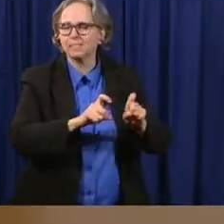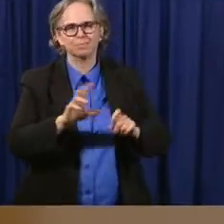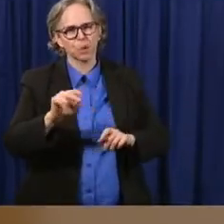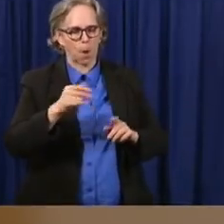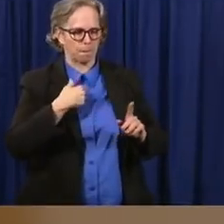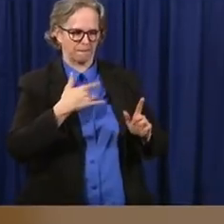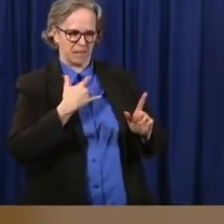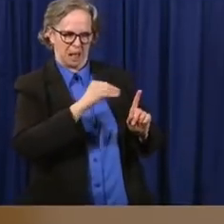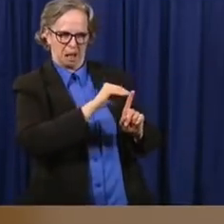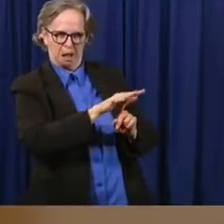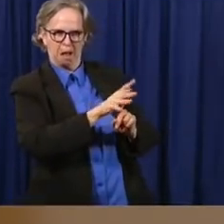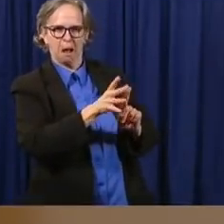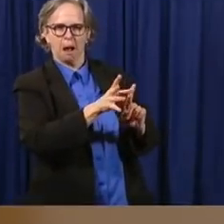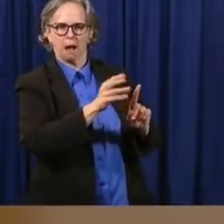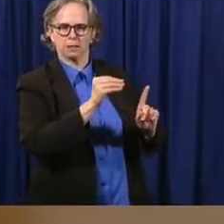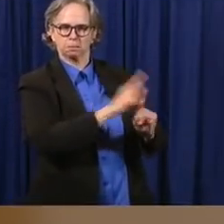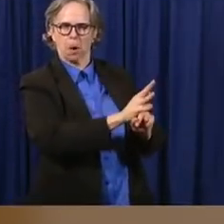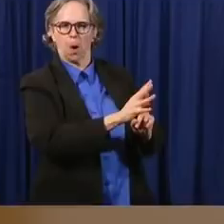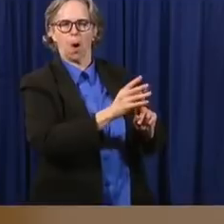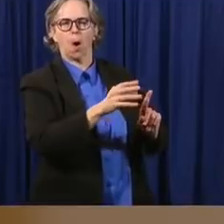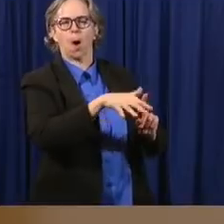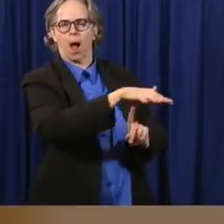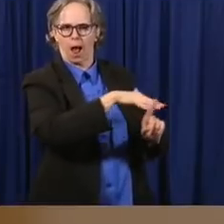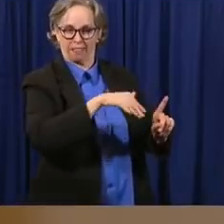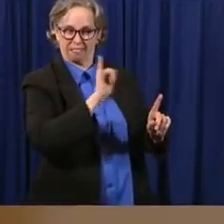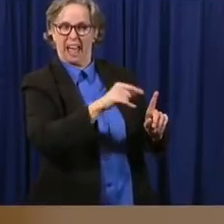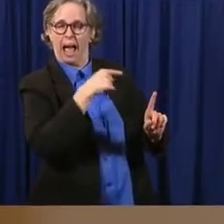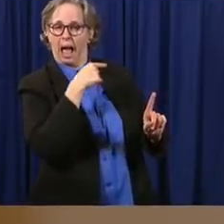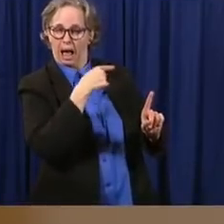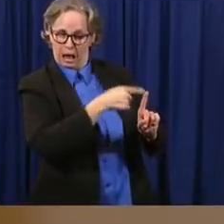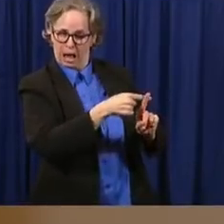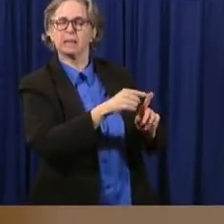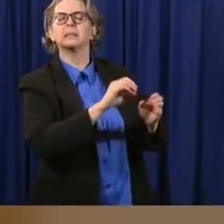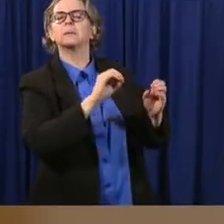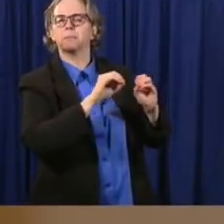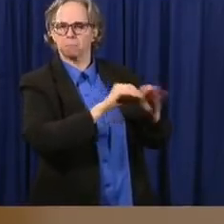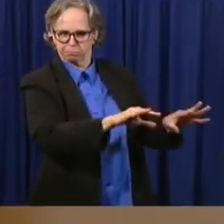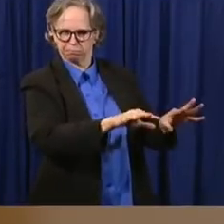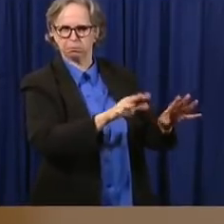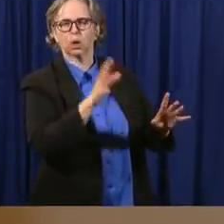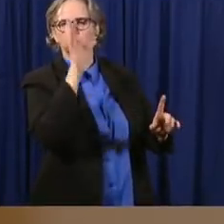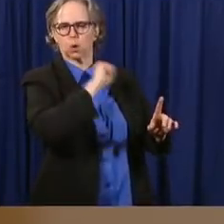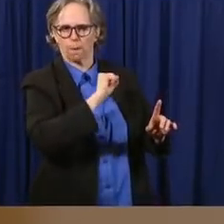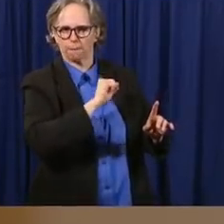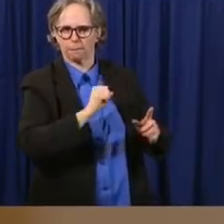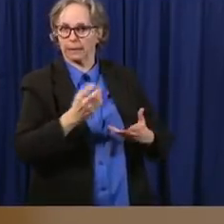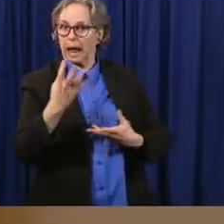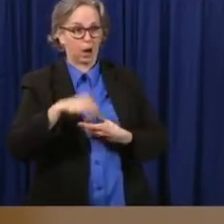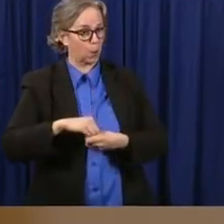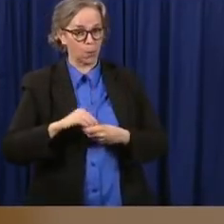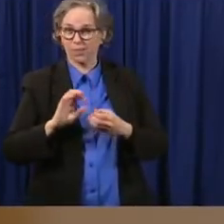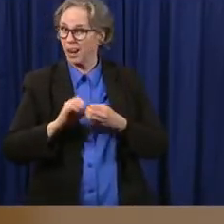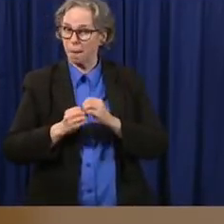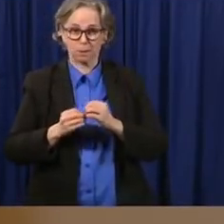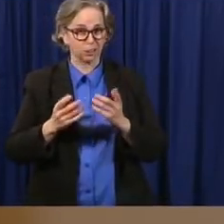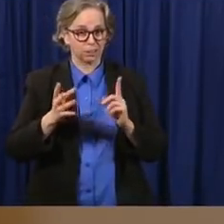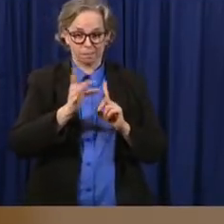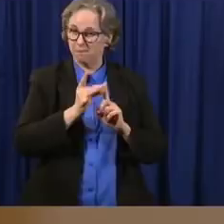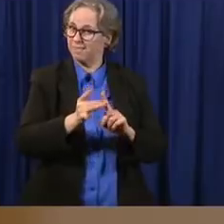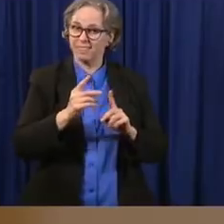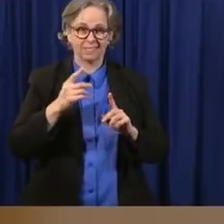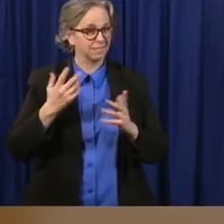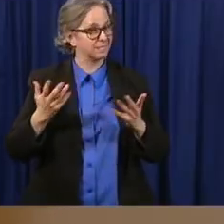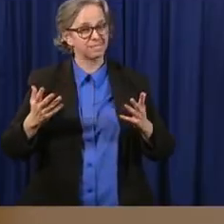and then they're assumed to have the same disease spreading. So that's a very important part of